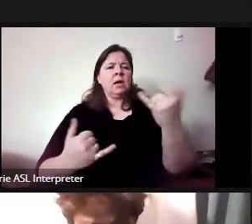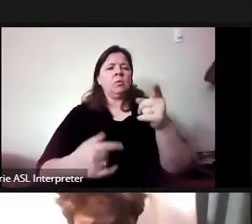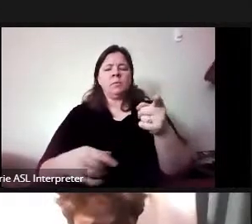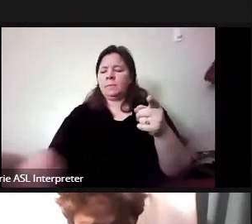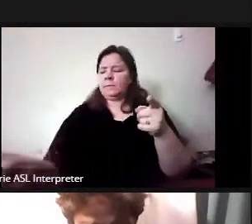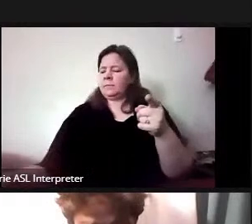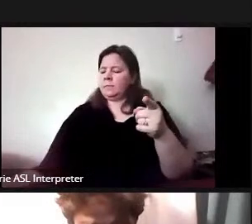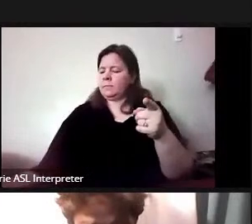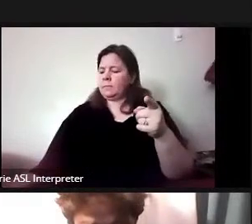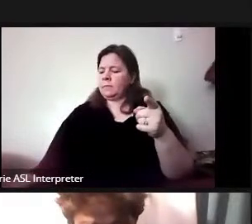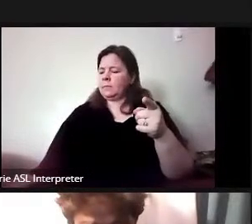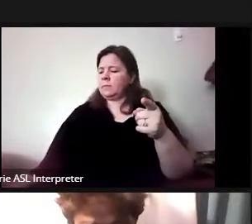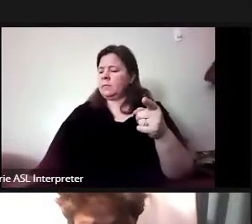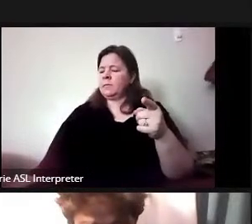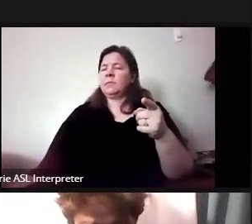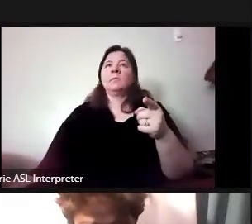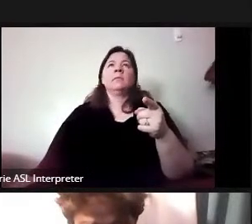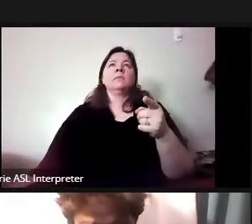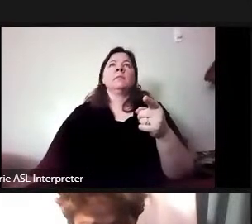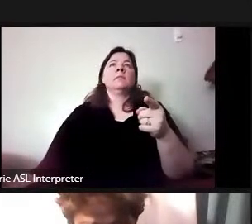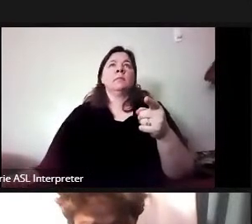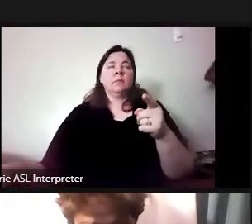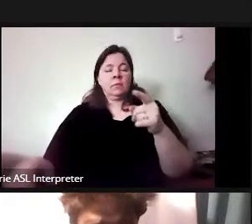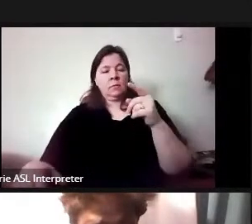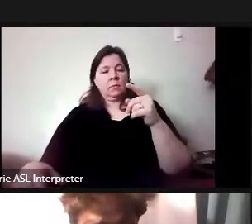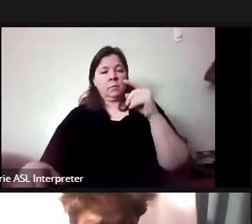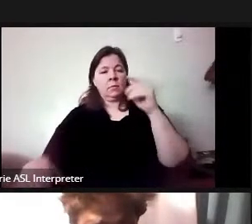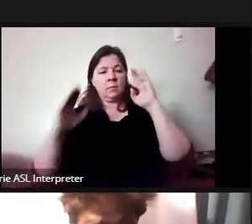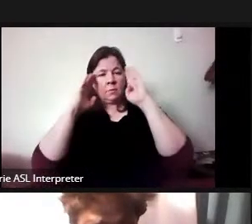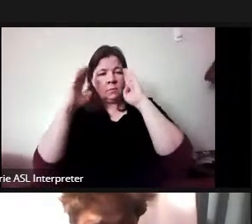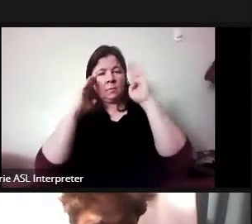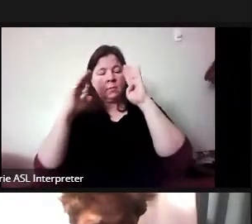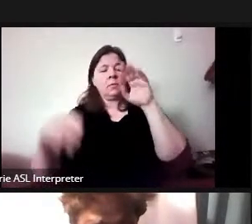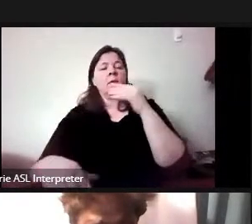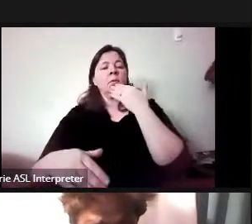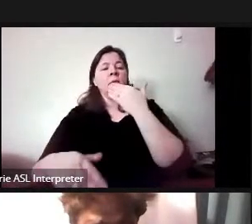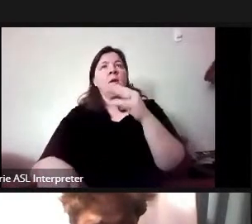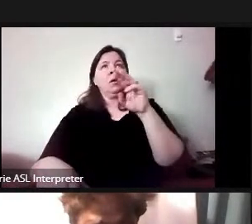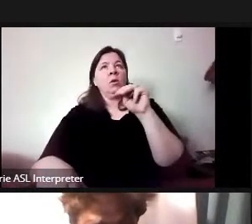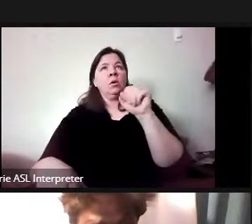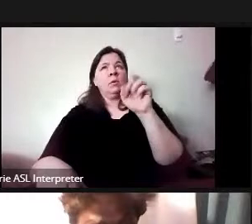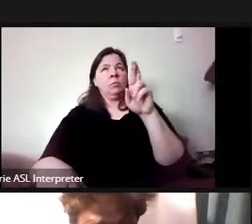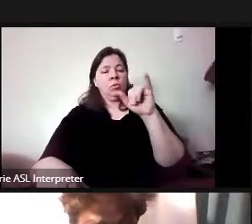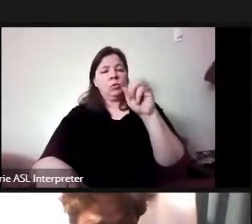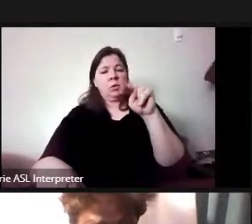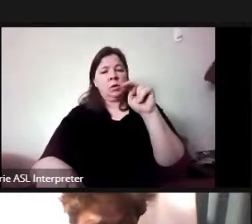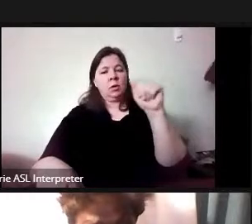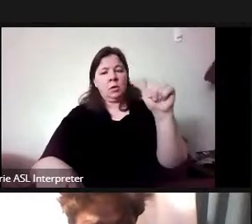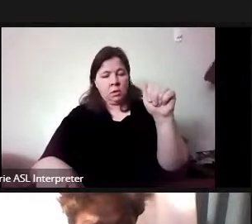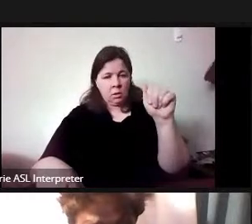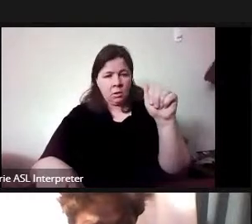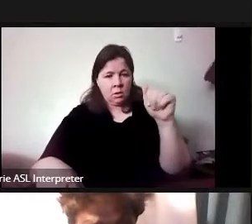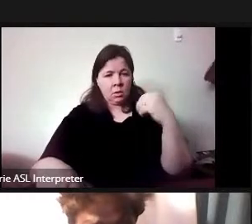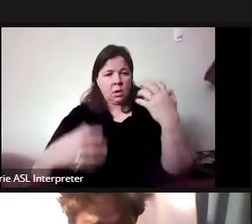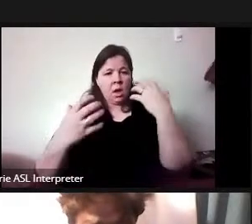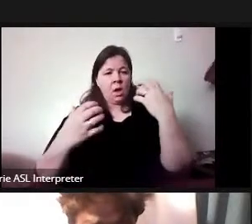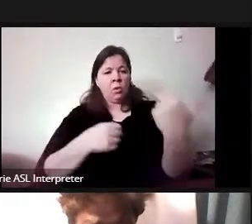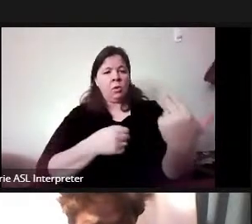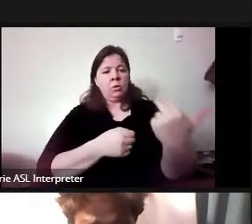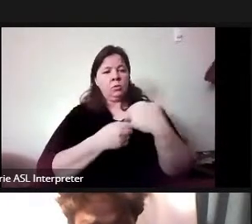you. I Yes, won't Kevin. be long. Thanks, Marina, for having me on. I just wanted to get on